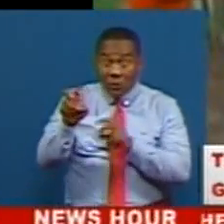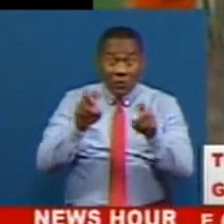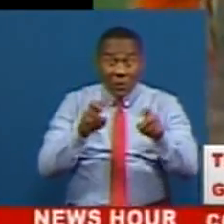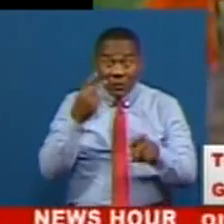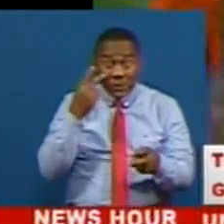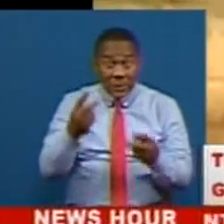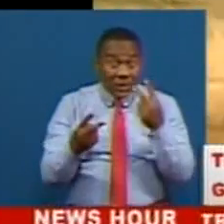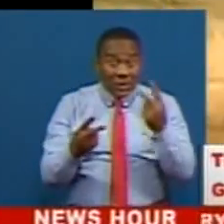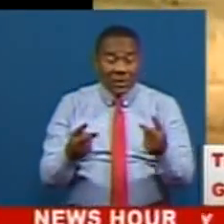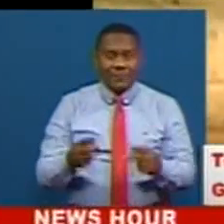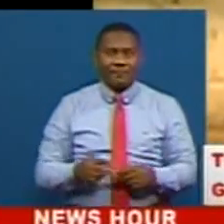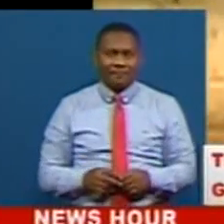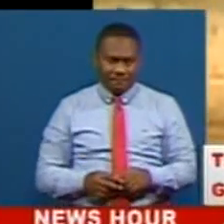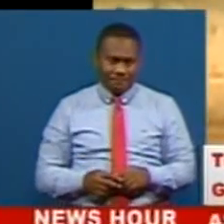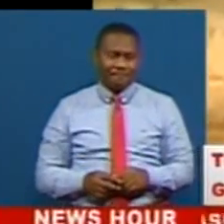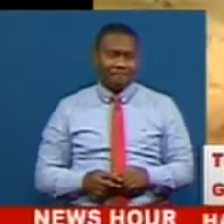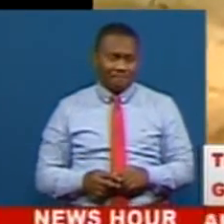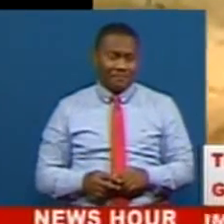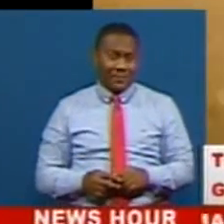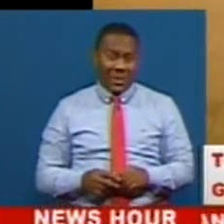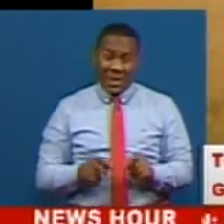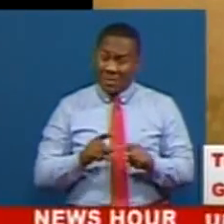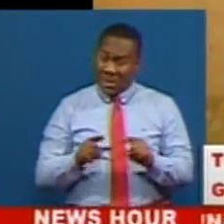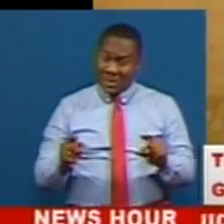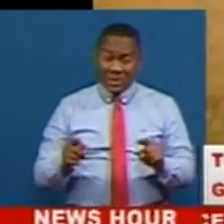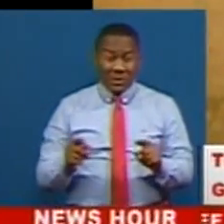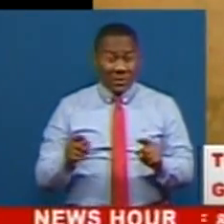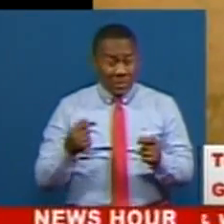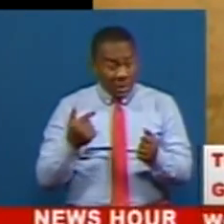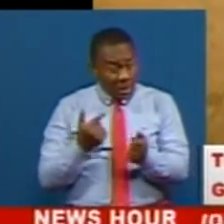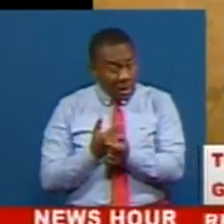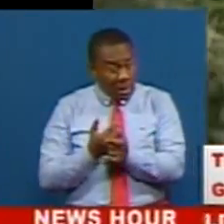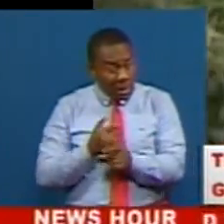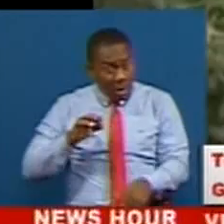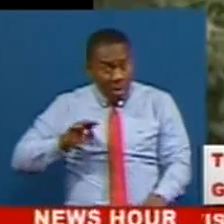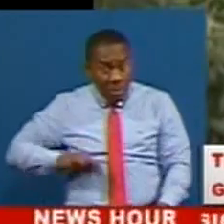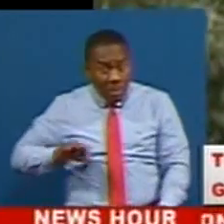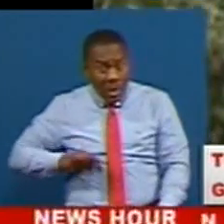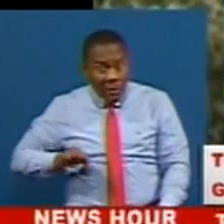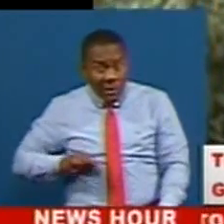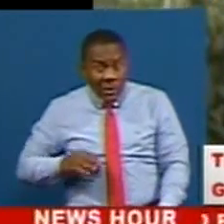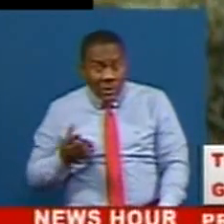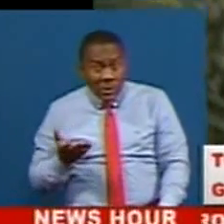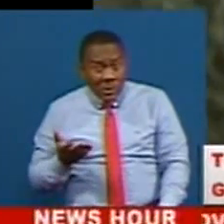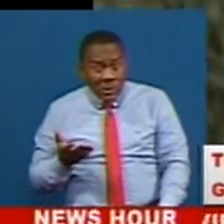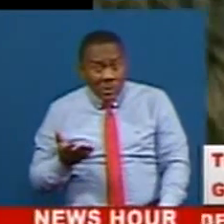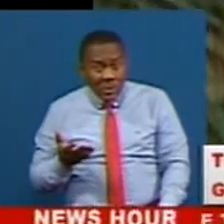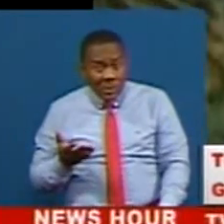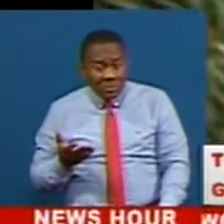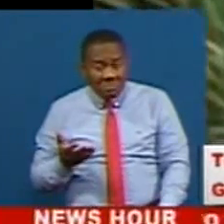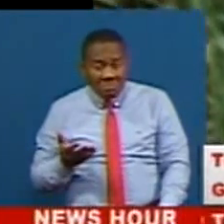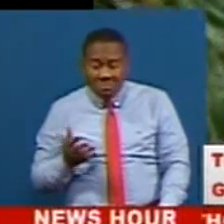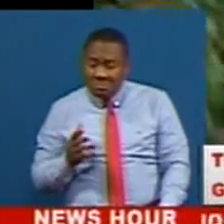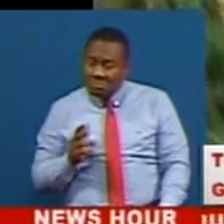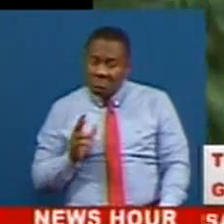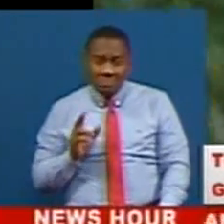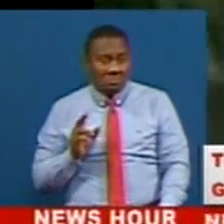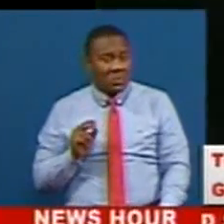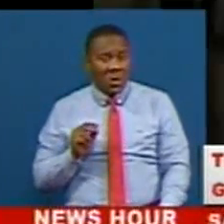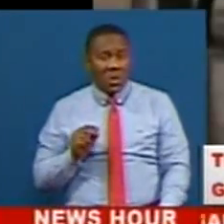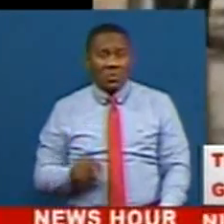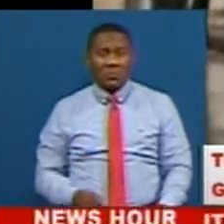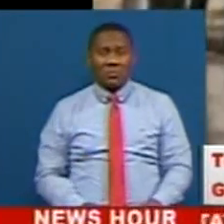However, Ghana is yet to maximize the full benefits of the tourism industry as a means to promote